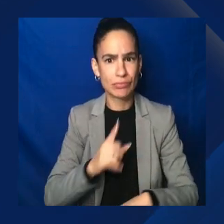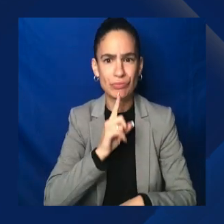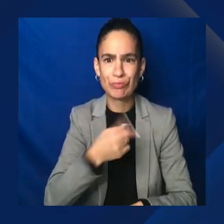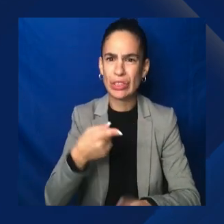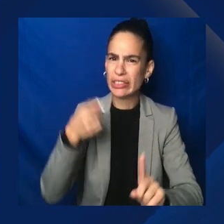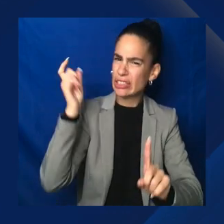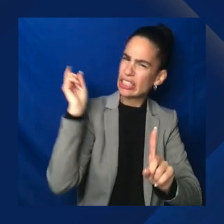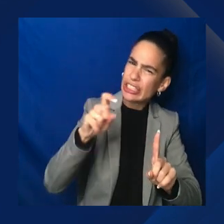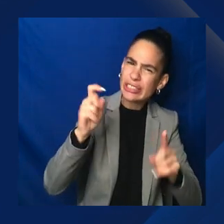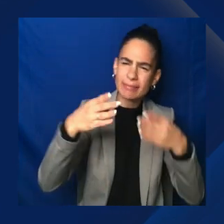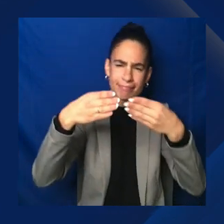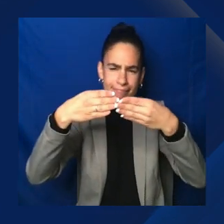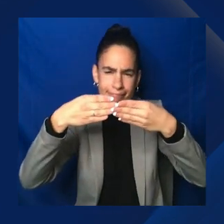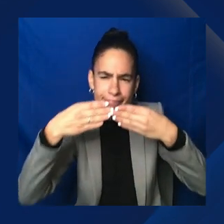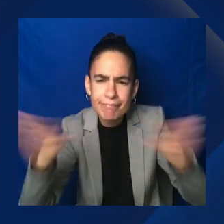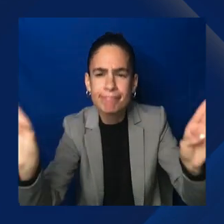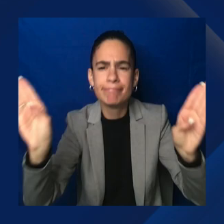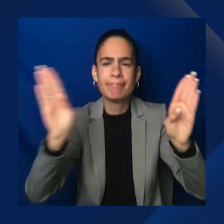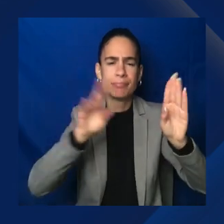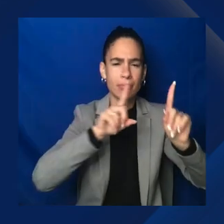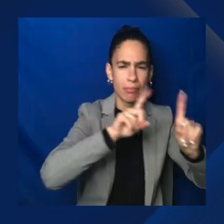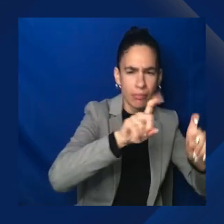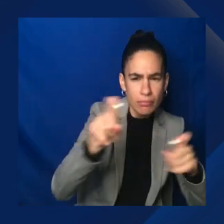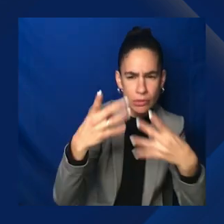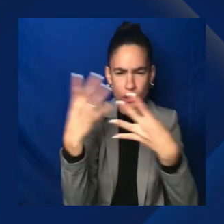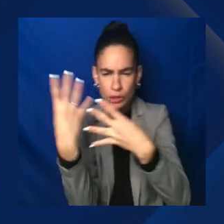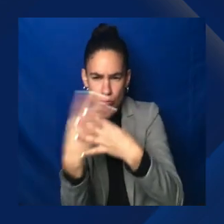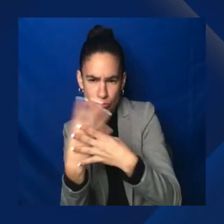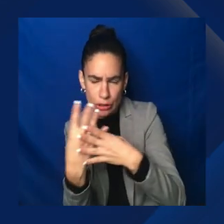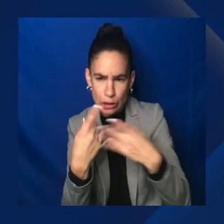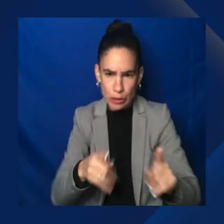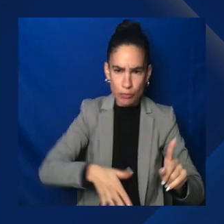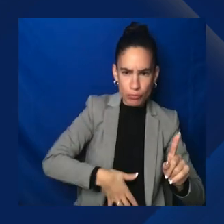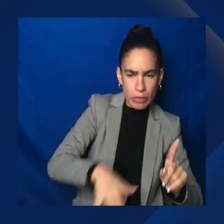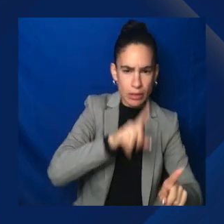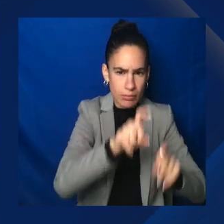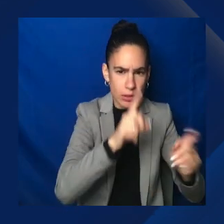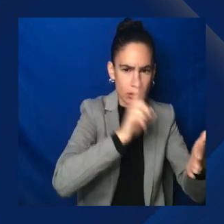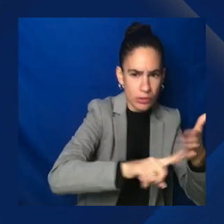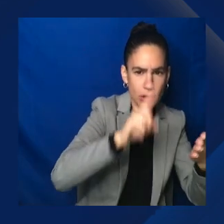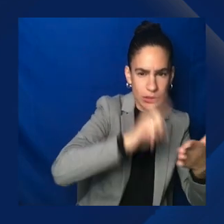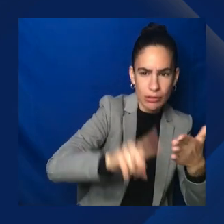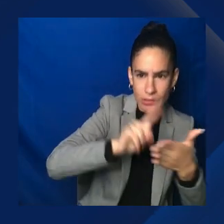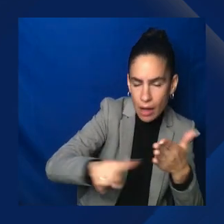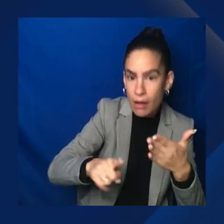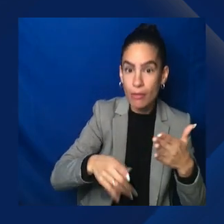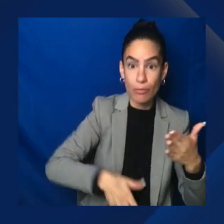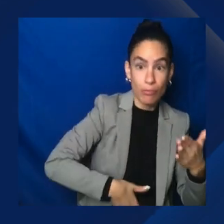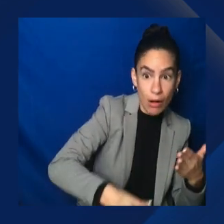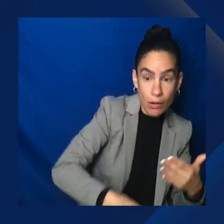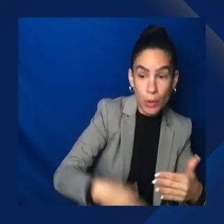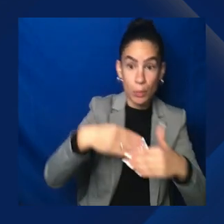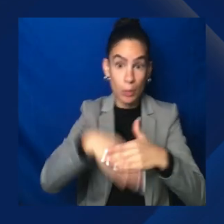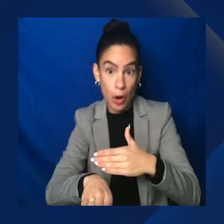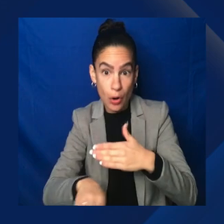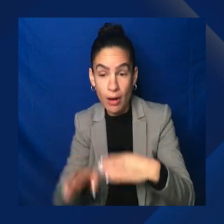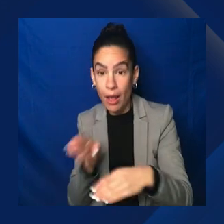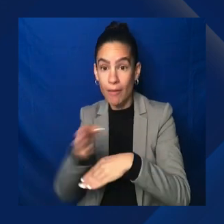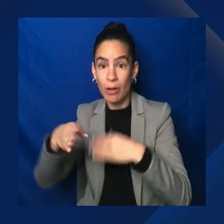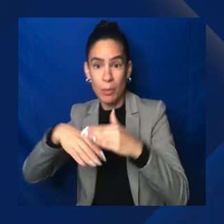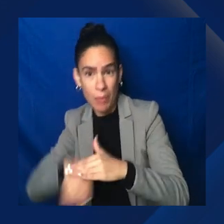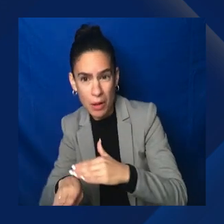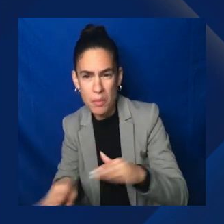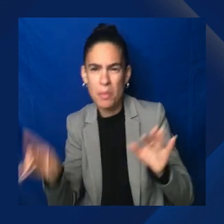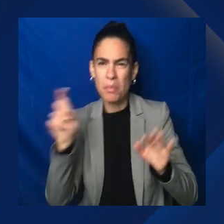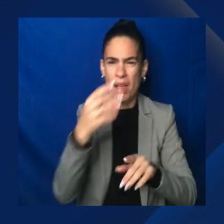postpartum time period. Now, it's important that we consider the mother and the infant to be